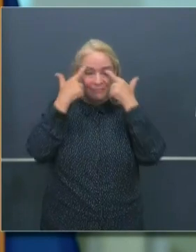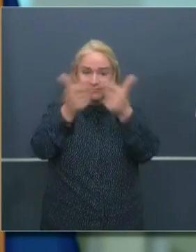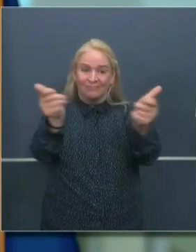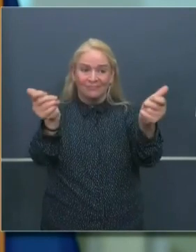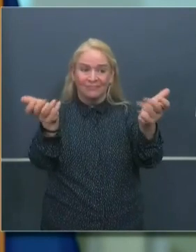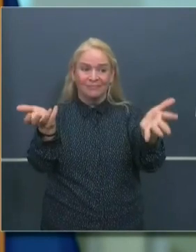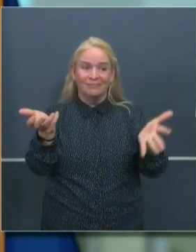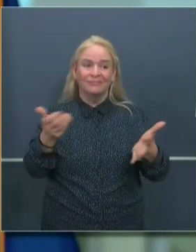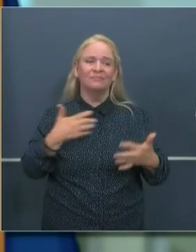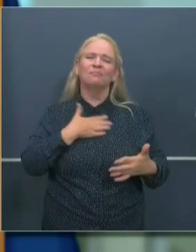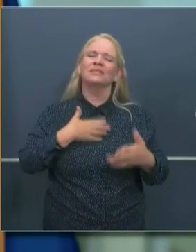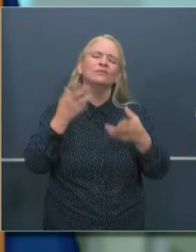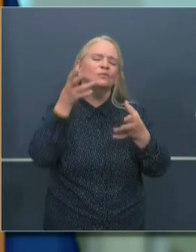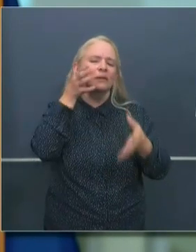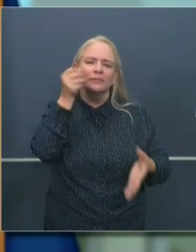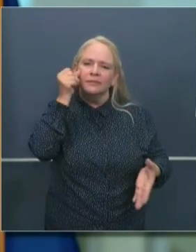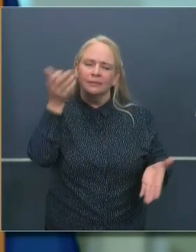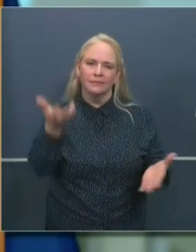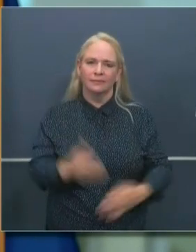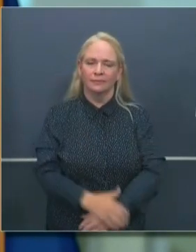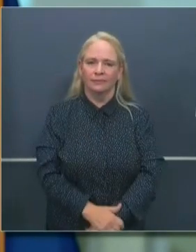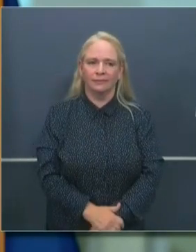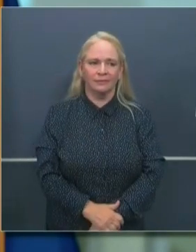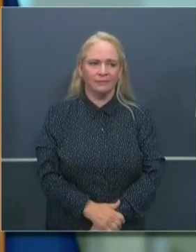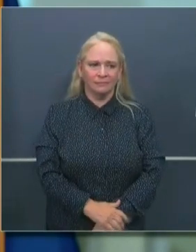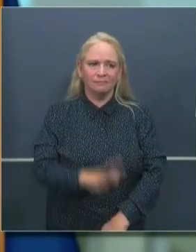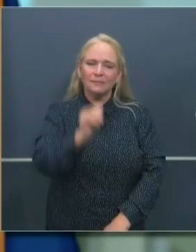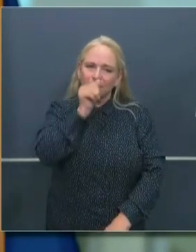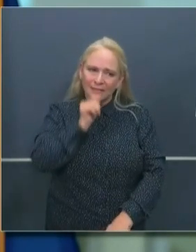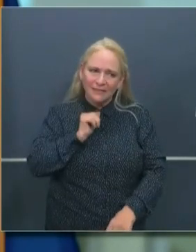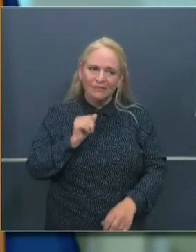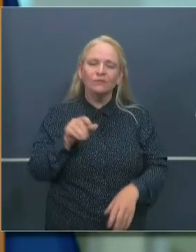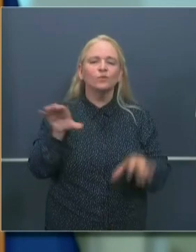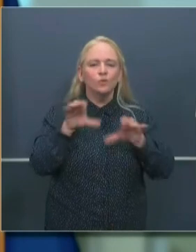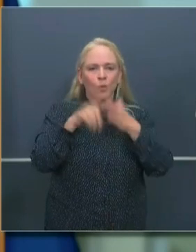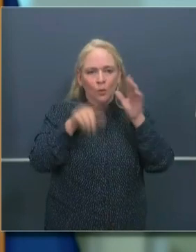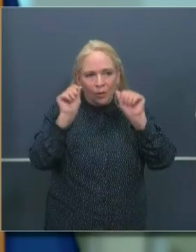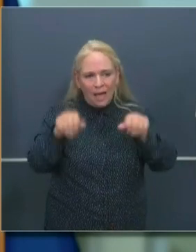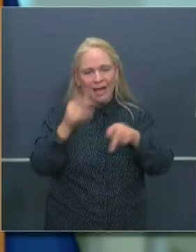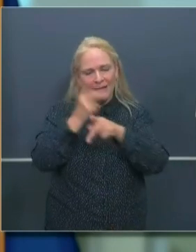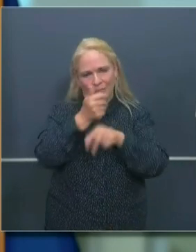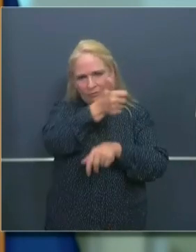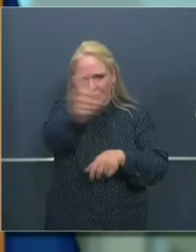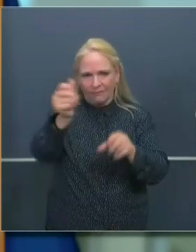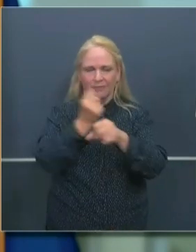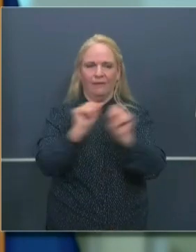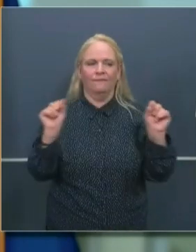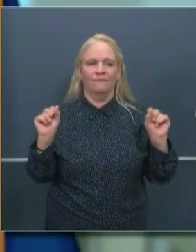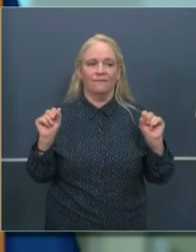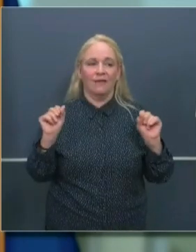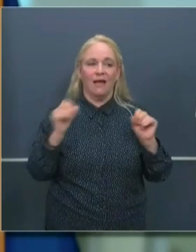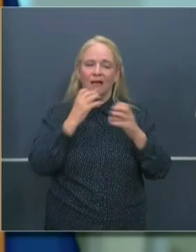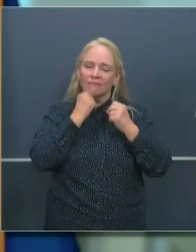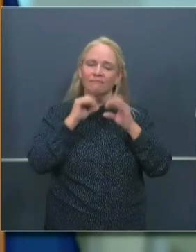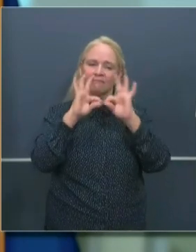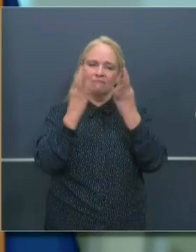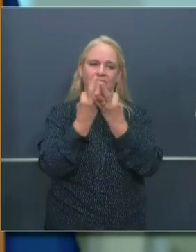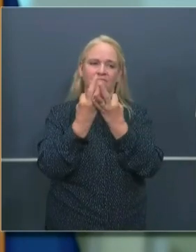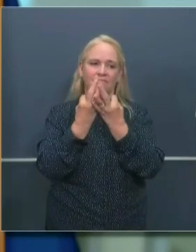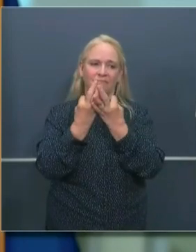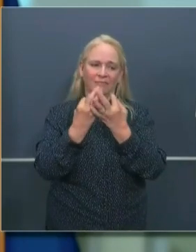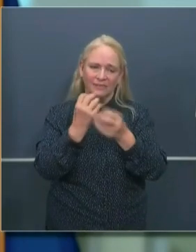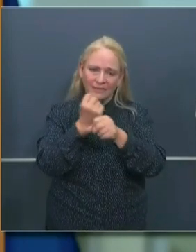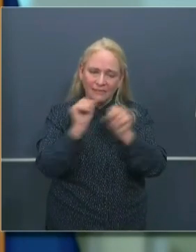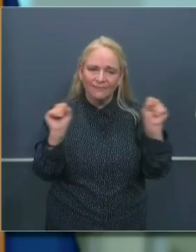their common sense and do what they can to keep themselves safe, keep their loved ones safe. And to the